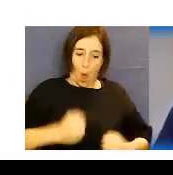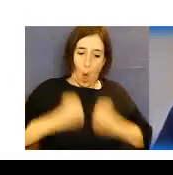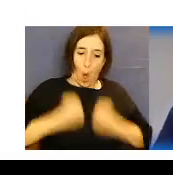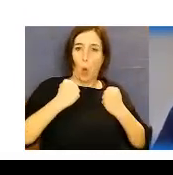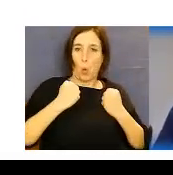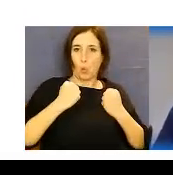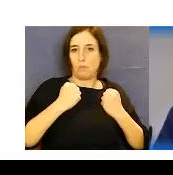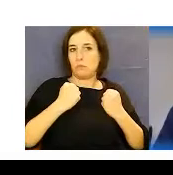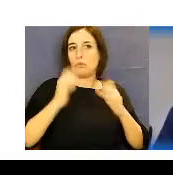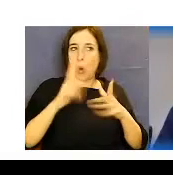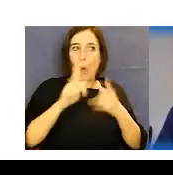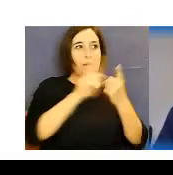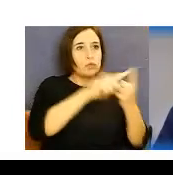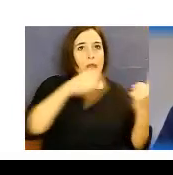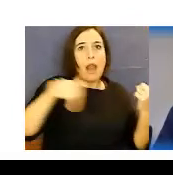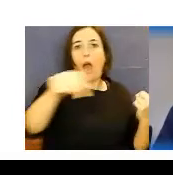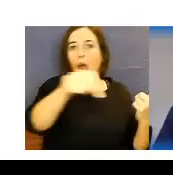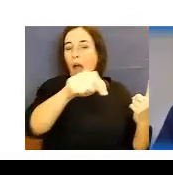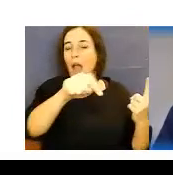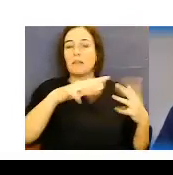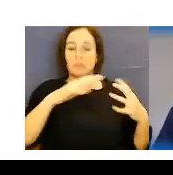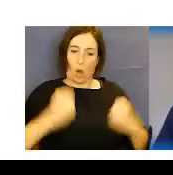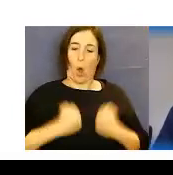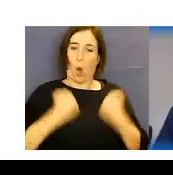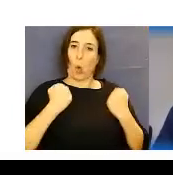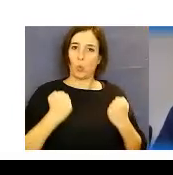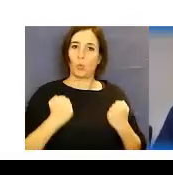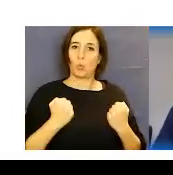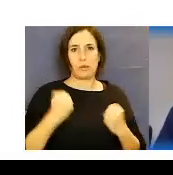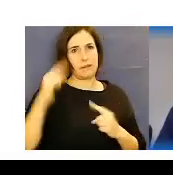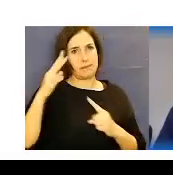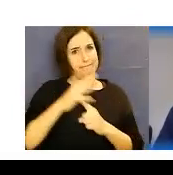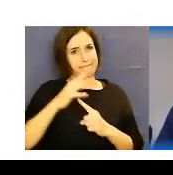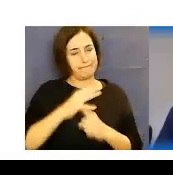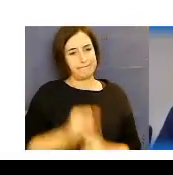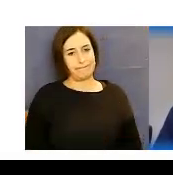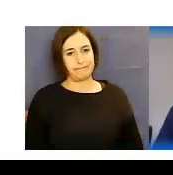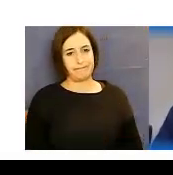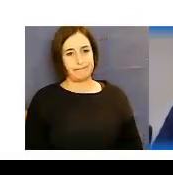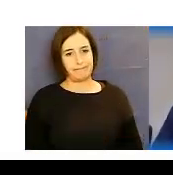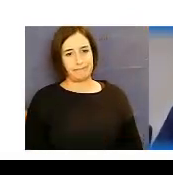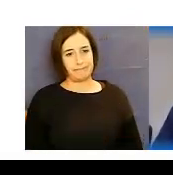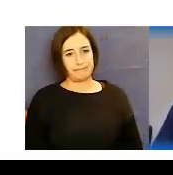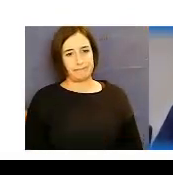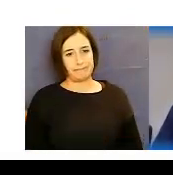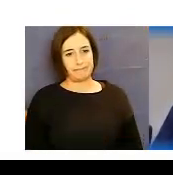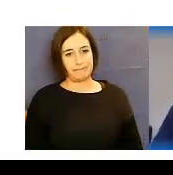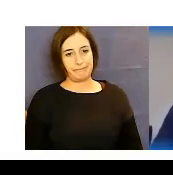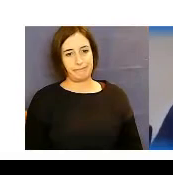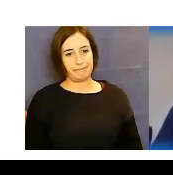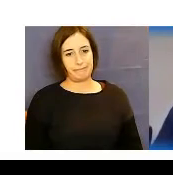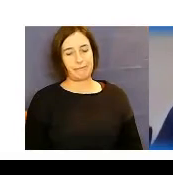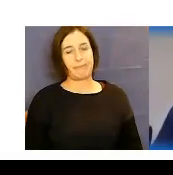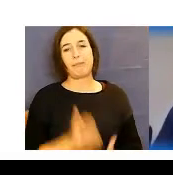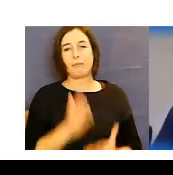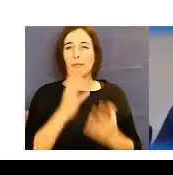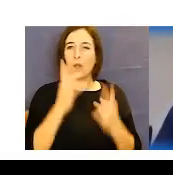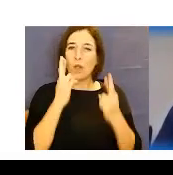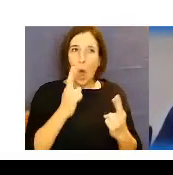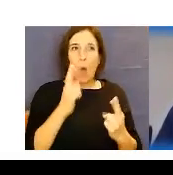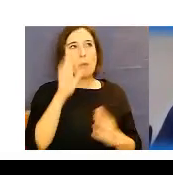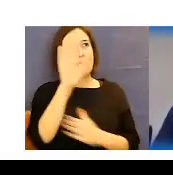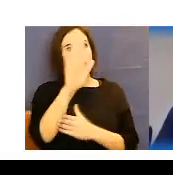of our strategy. So if we can get that in the long term, then I think the longer term strategy is to leave a legacy where future generations actually can